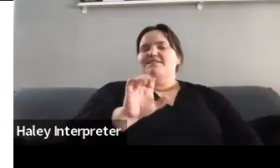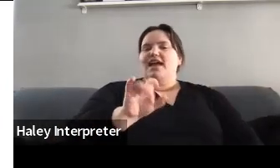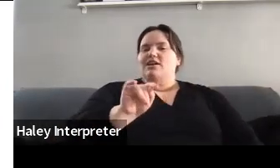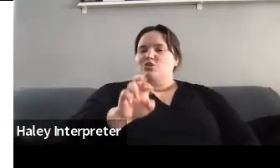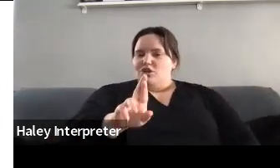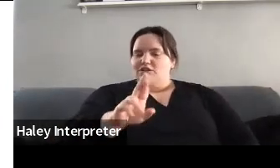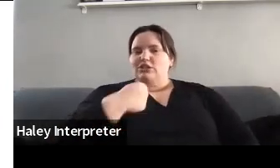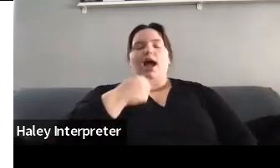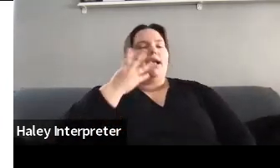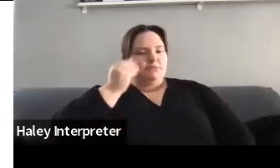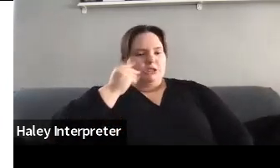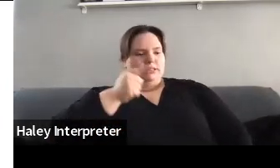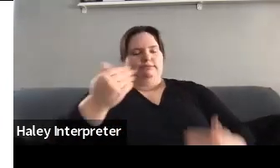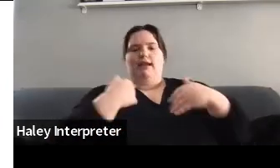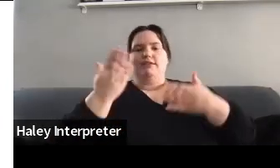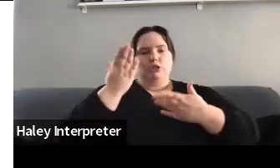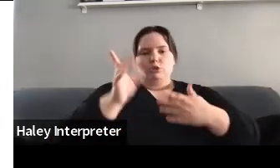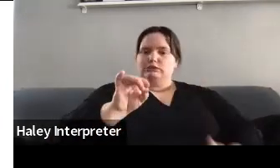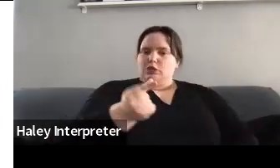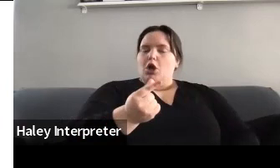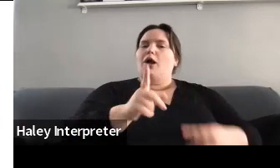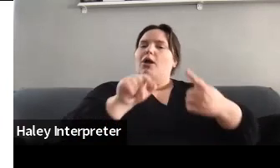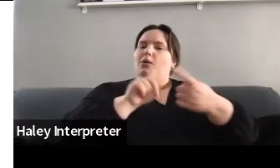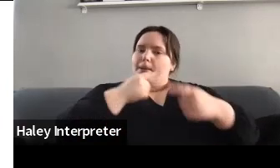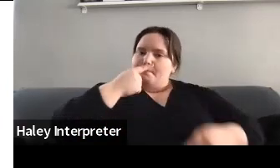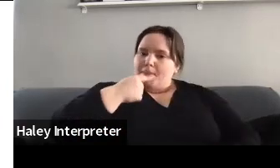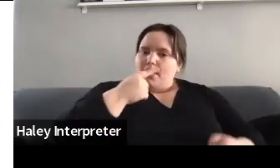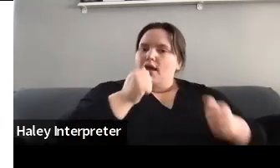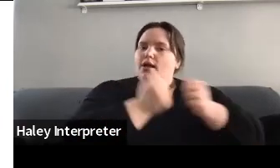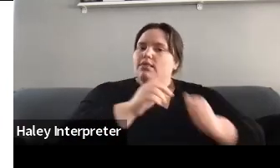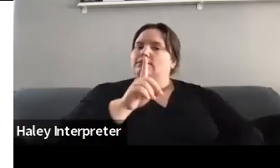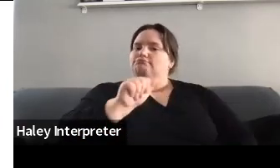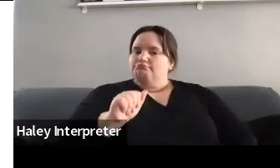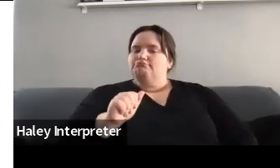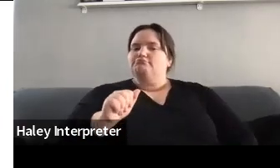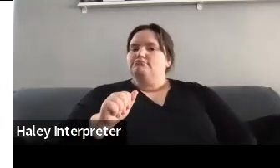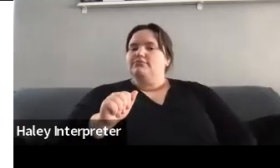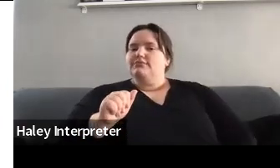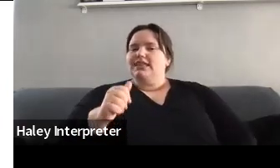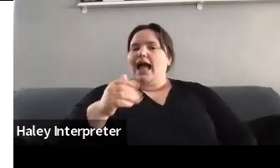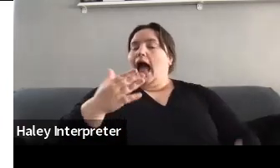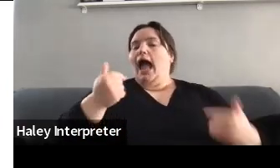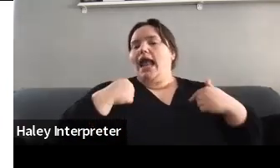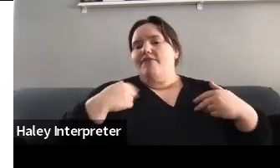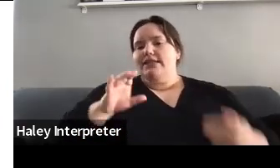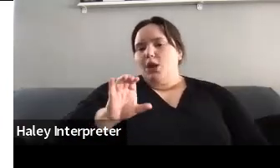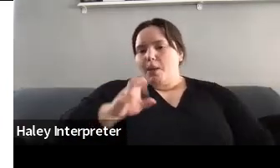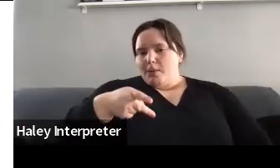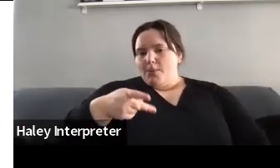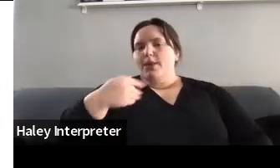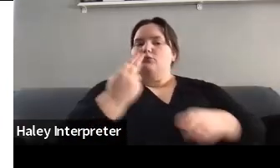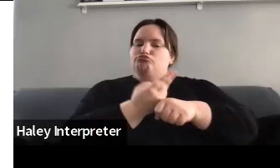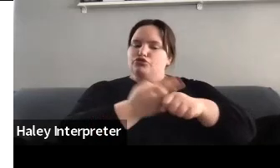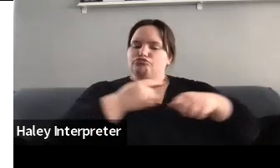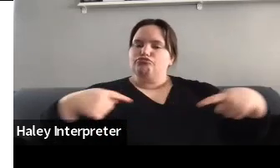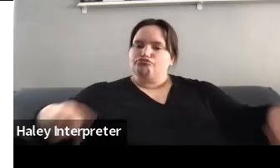dog. When I'm out in public with a disability, I have cerebral palsy. I use a wheelchair, and I feel